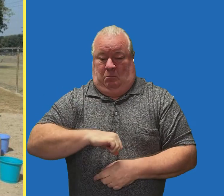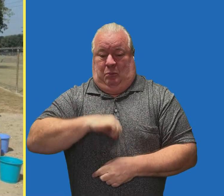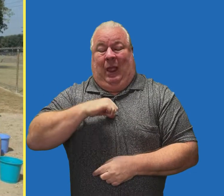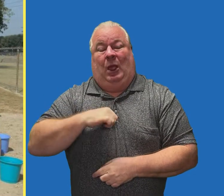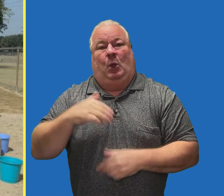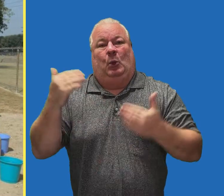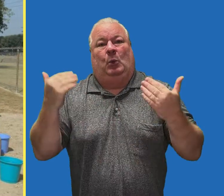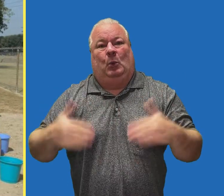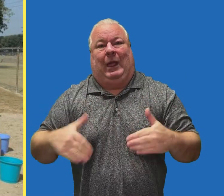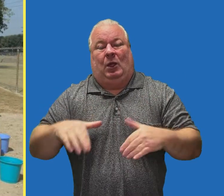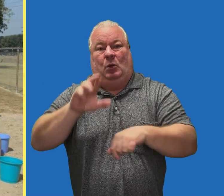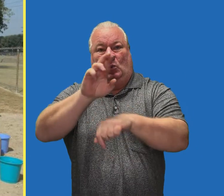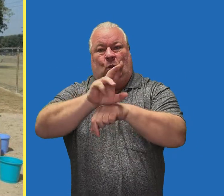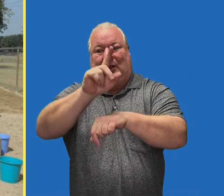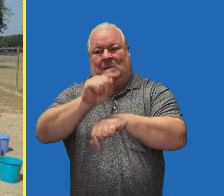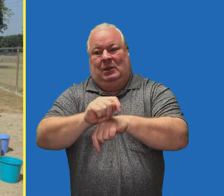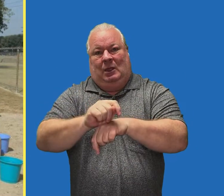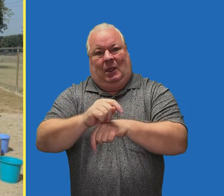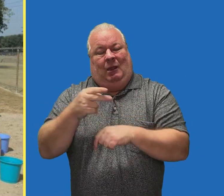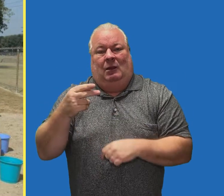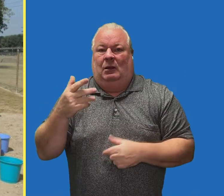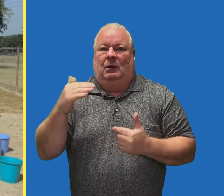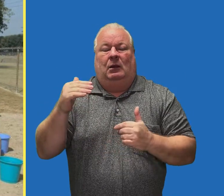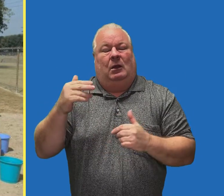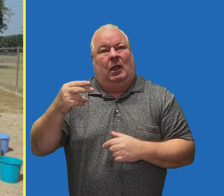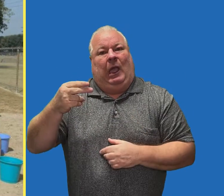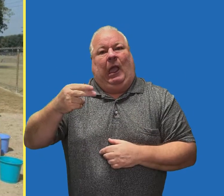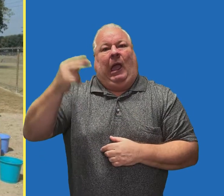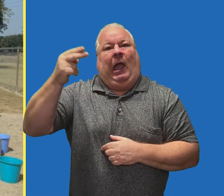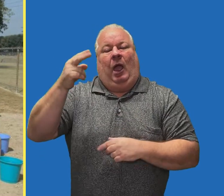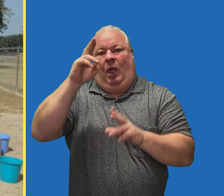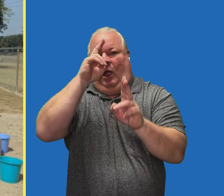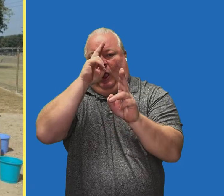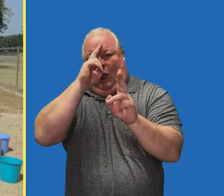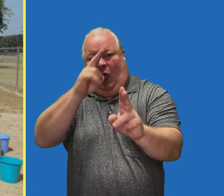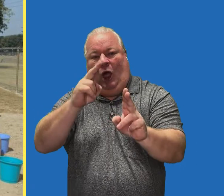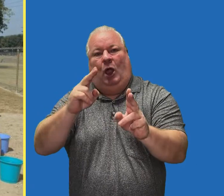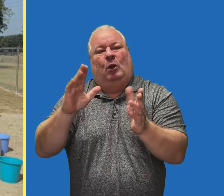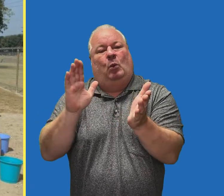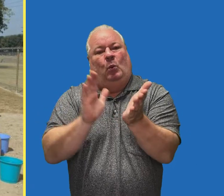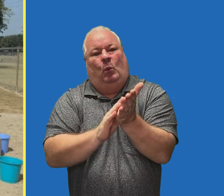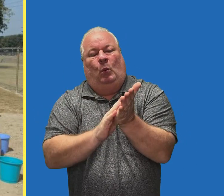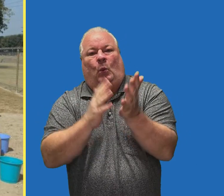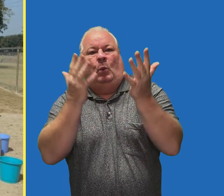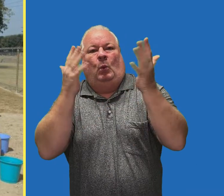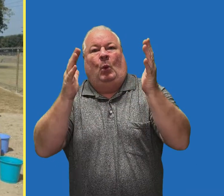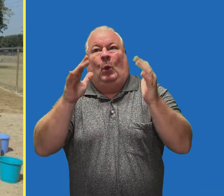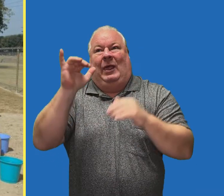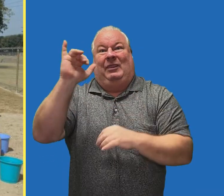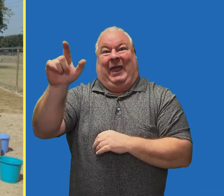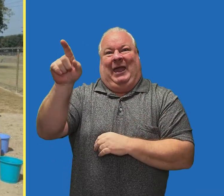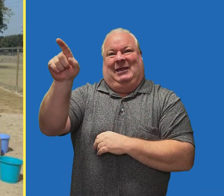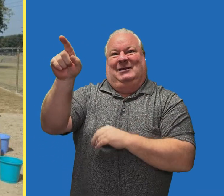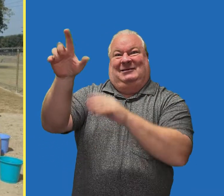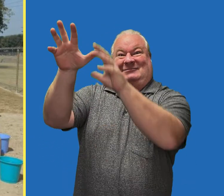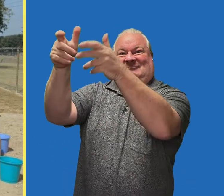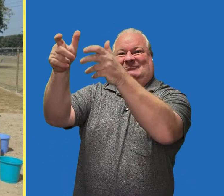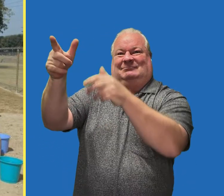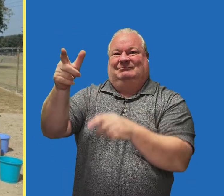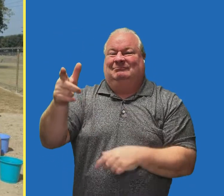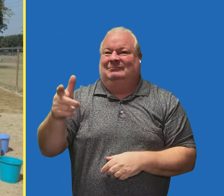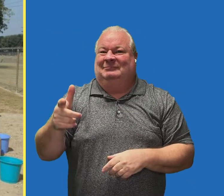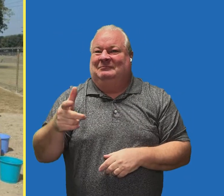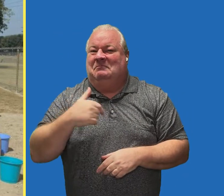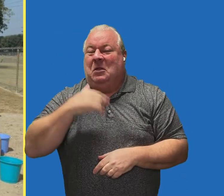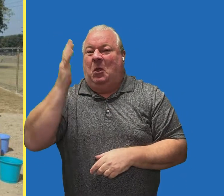able to say that Raymond Temple will be honored with this very special award. So I'll let you know, I'll